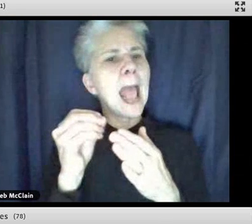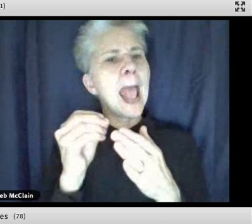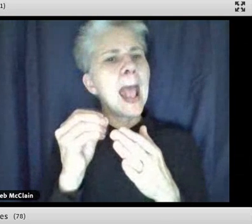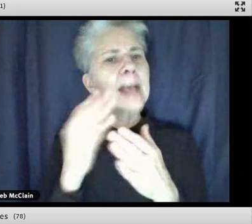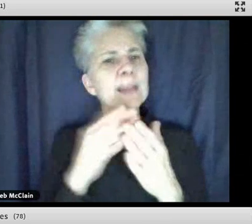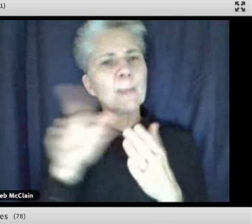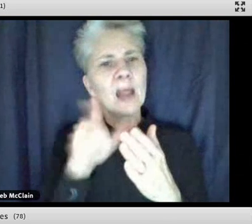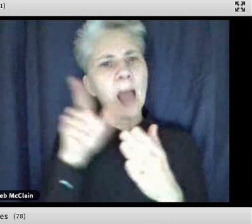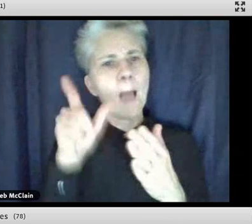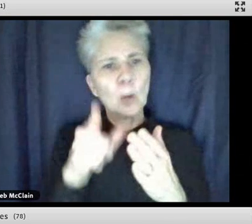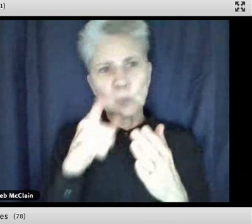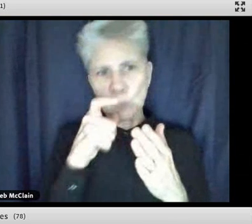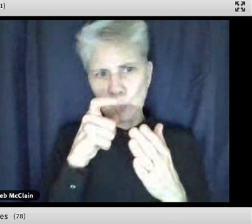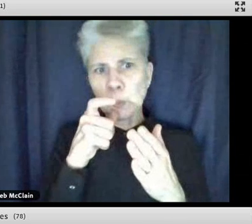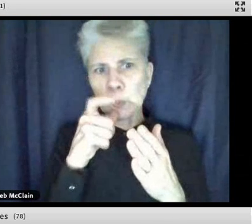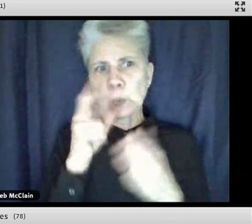libraries.